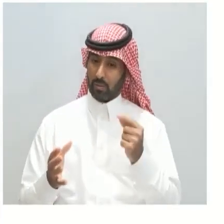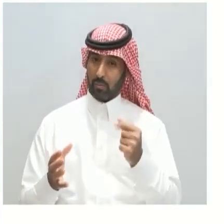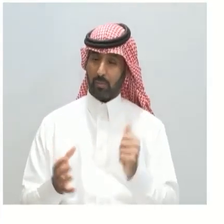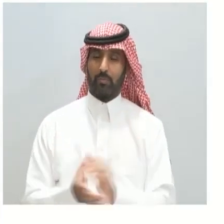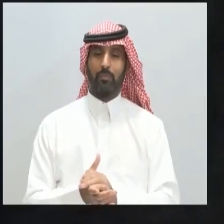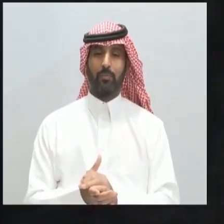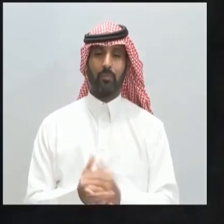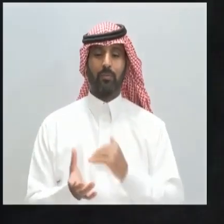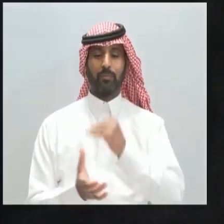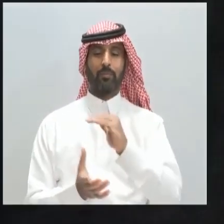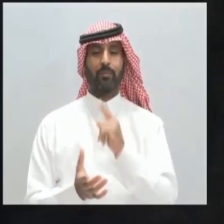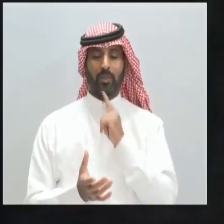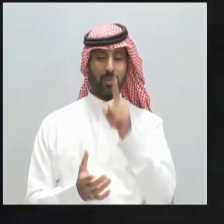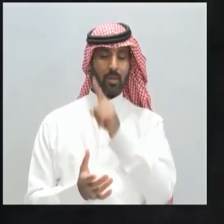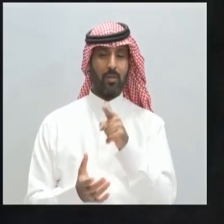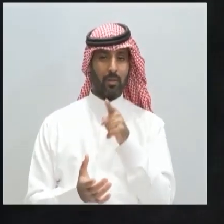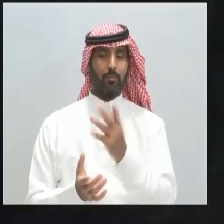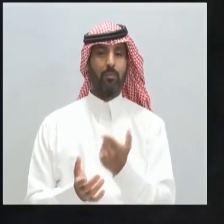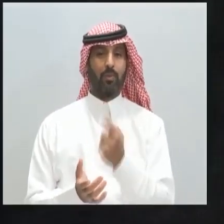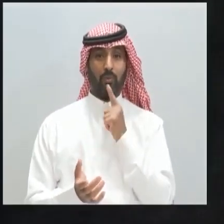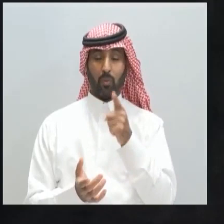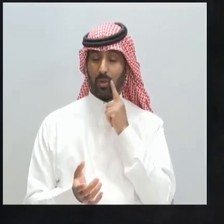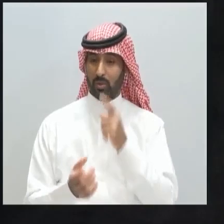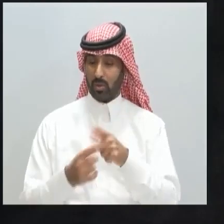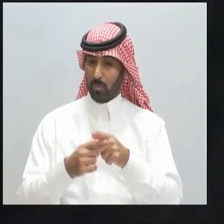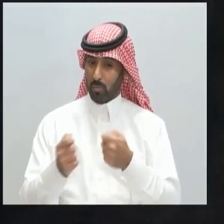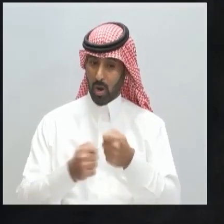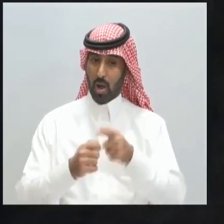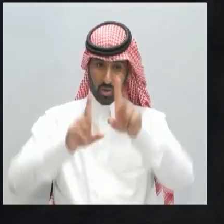For example, when someone asks me if you want to buy a TV,